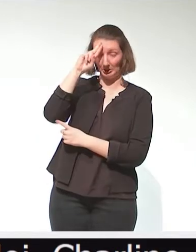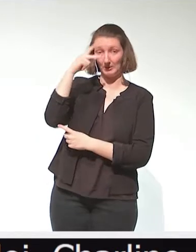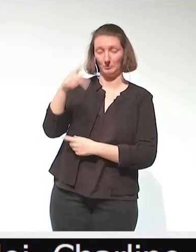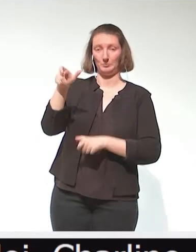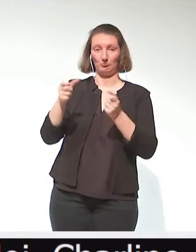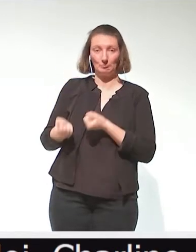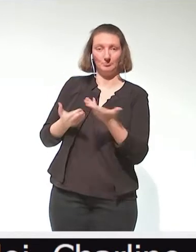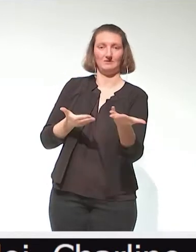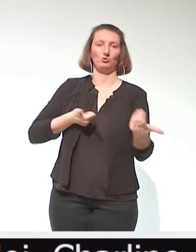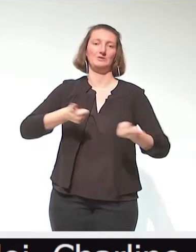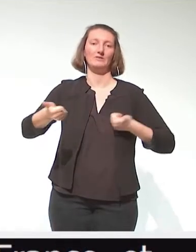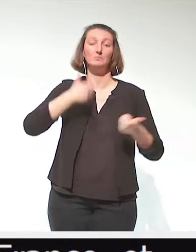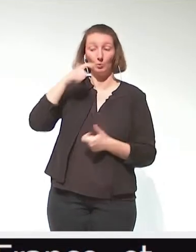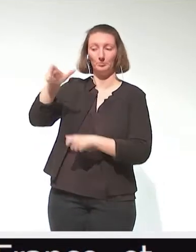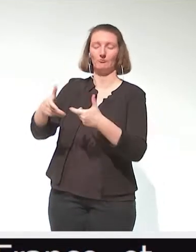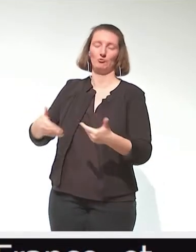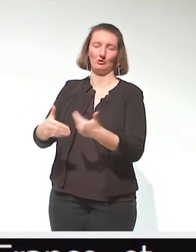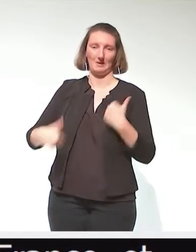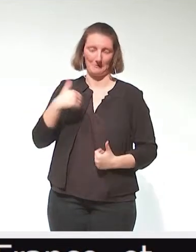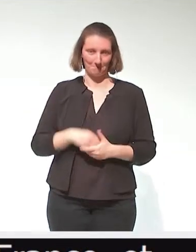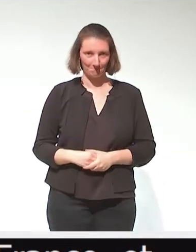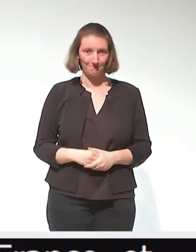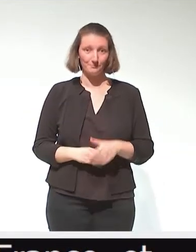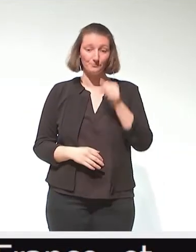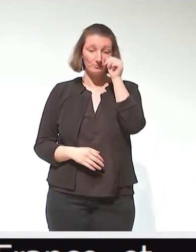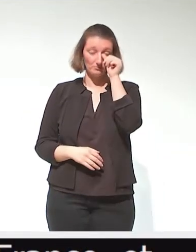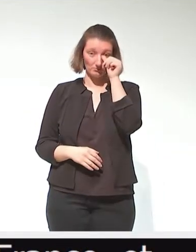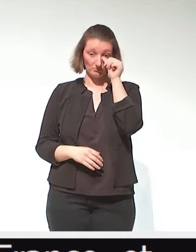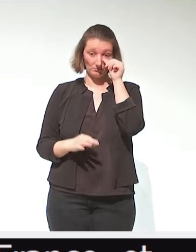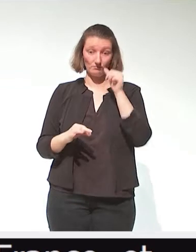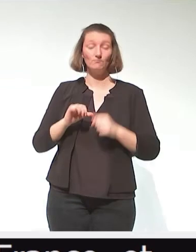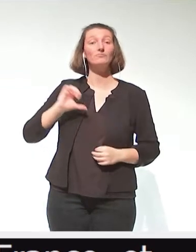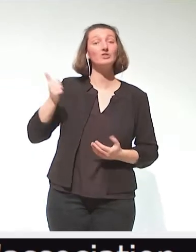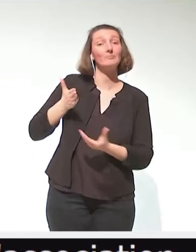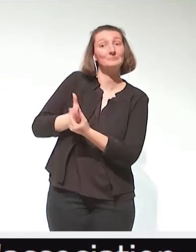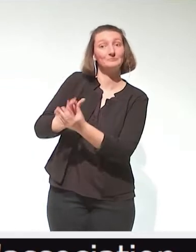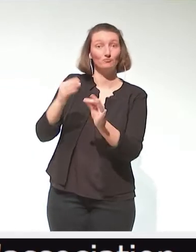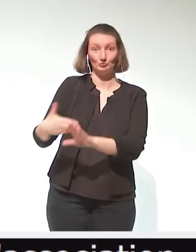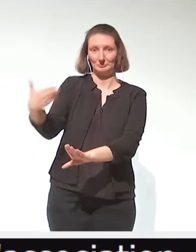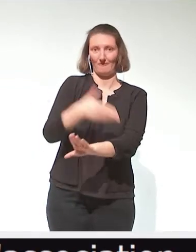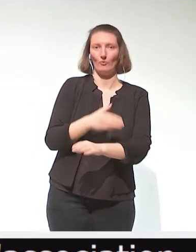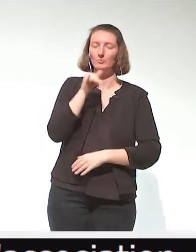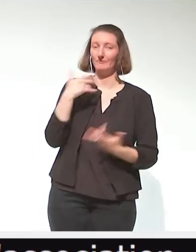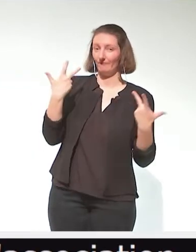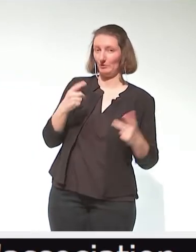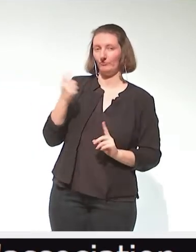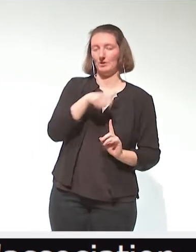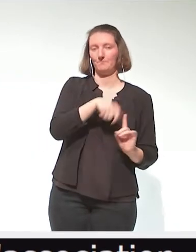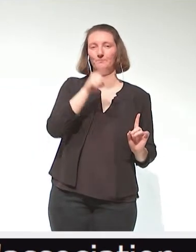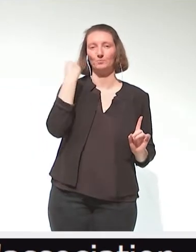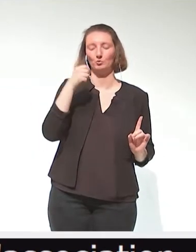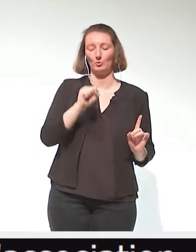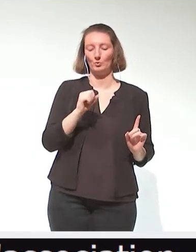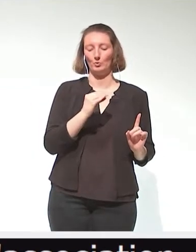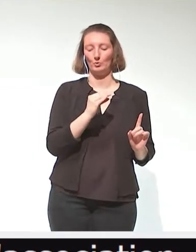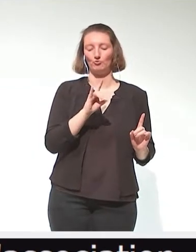Vignal, Deputy General Director in charge of Services Provision at Pôle Emploi. But before we get started,